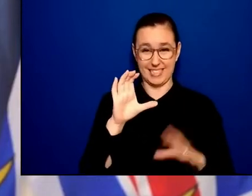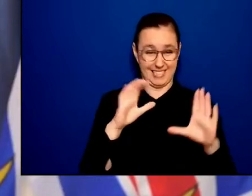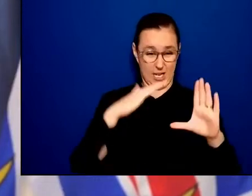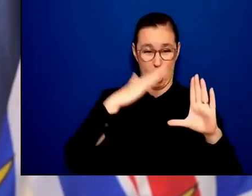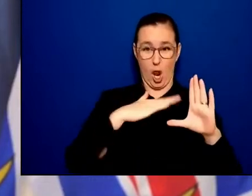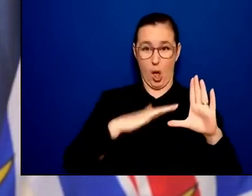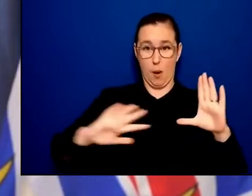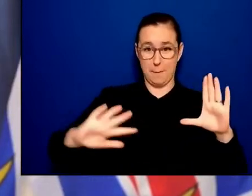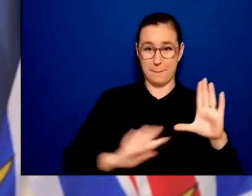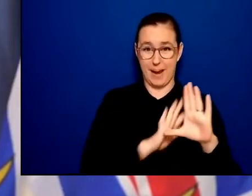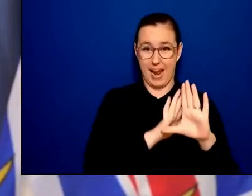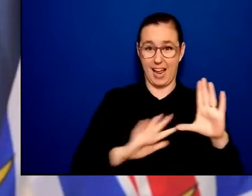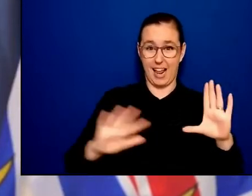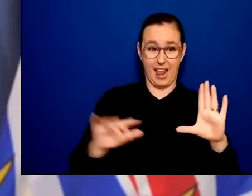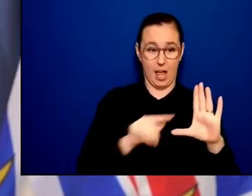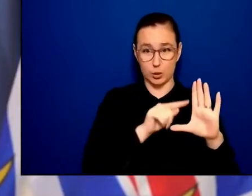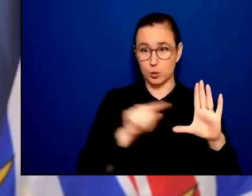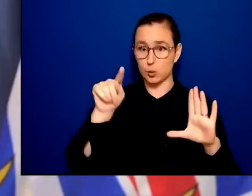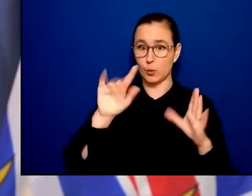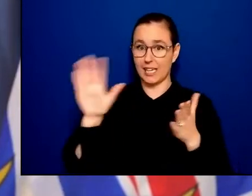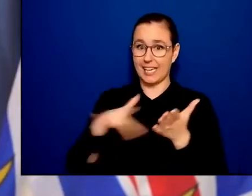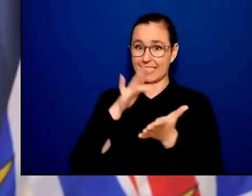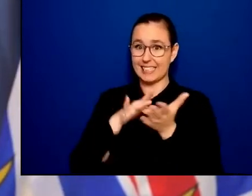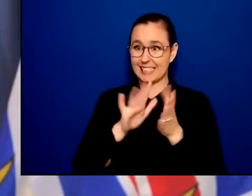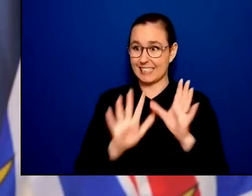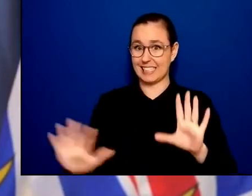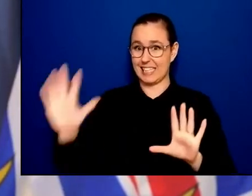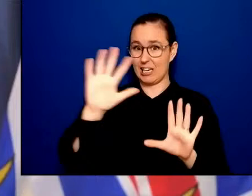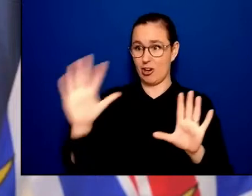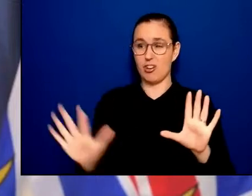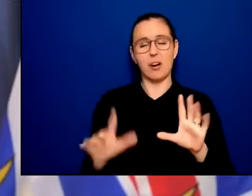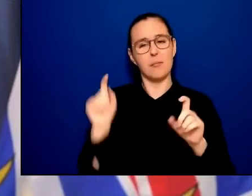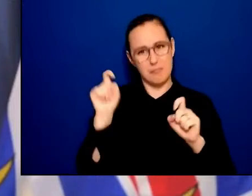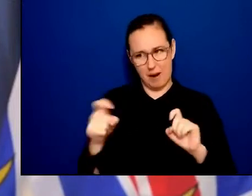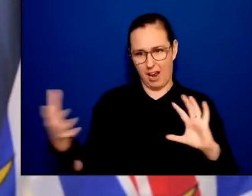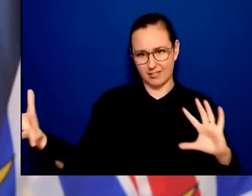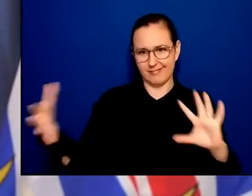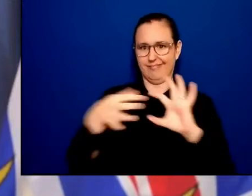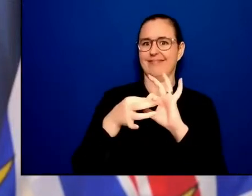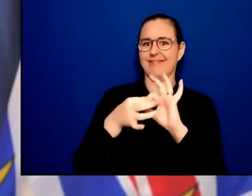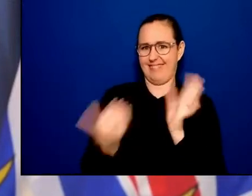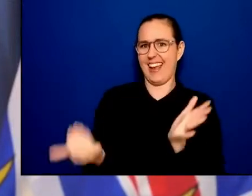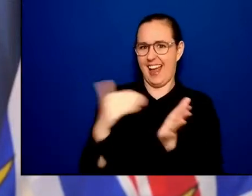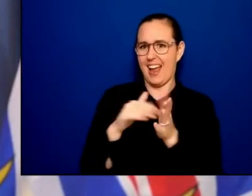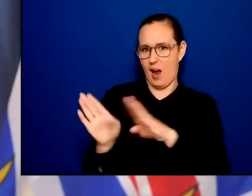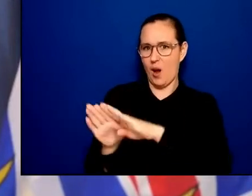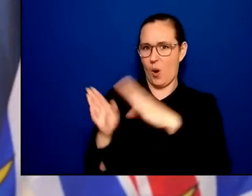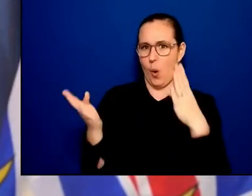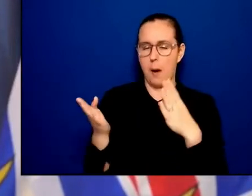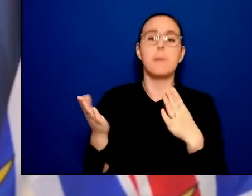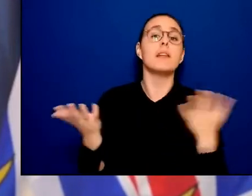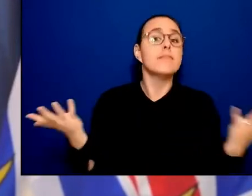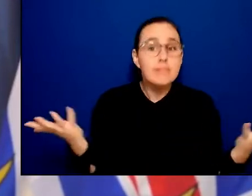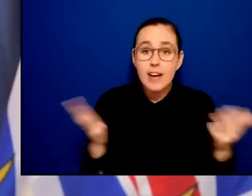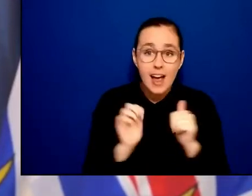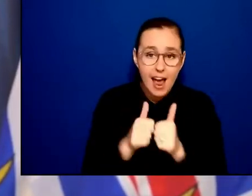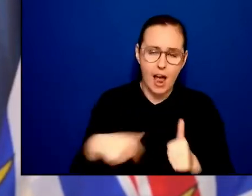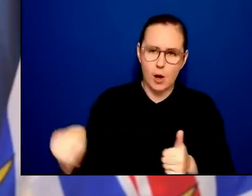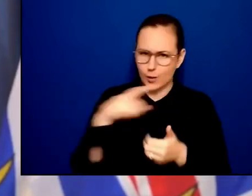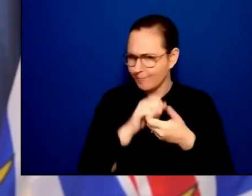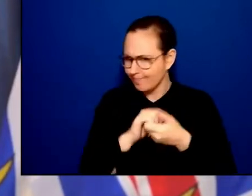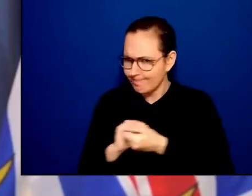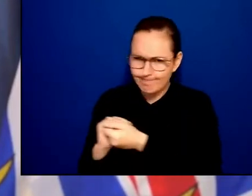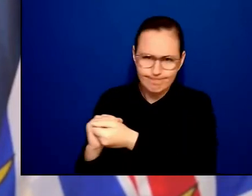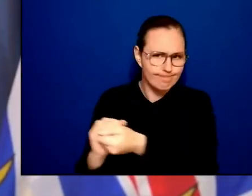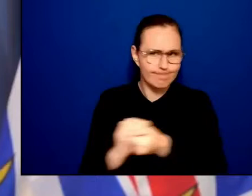agencies are prioritizing this in our planning. It is an unprecedented level of cooperation as well with federal and local governments.